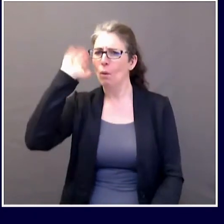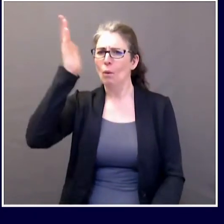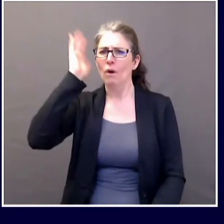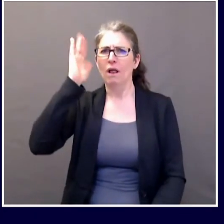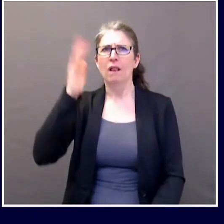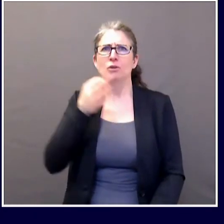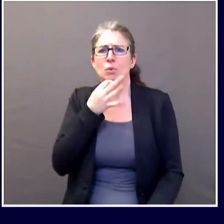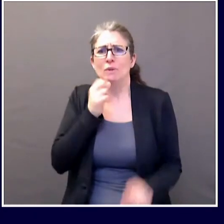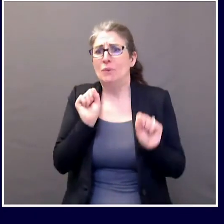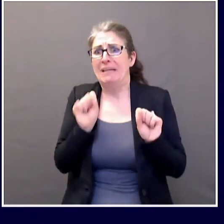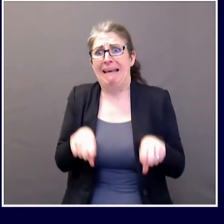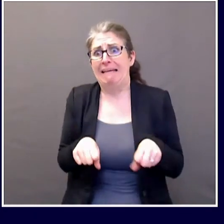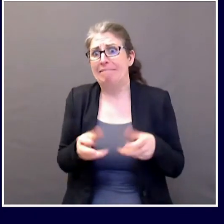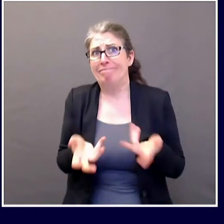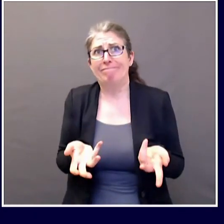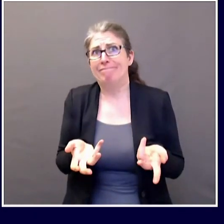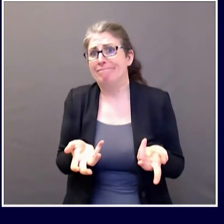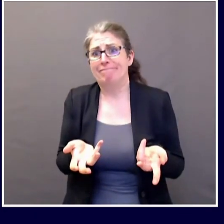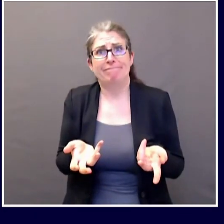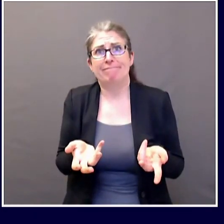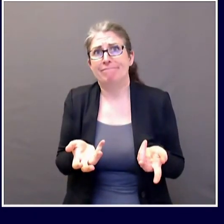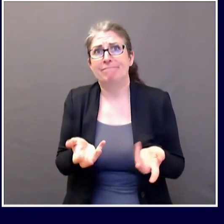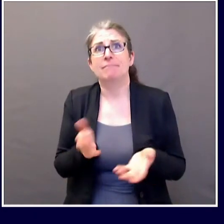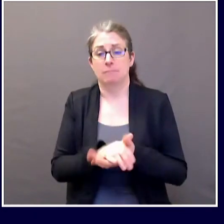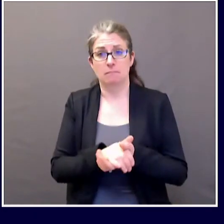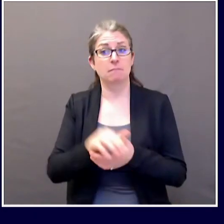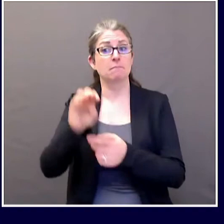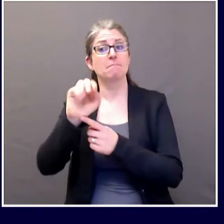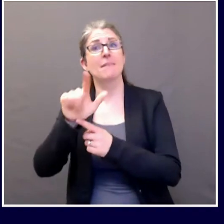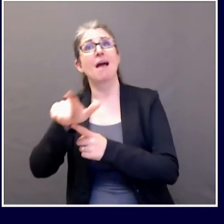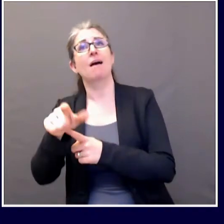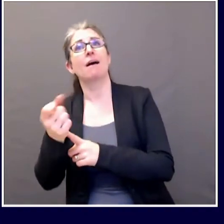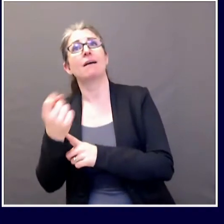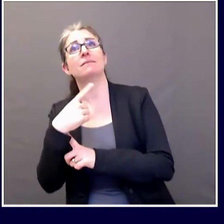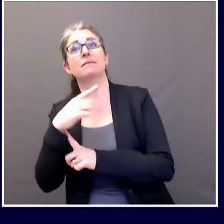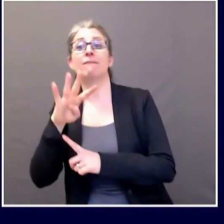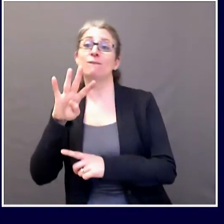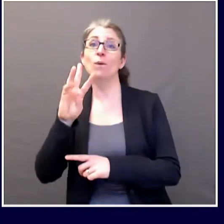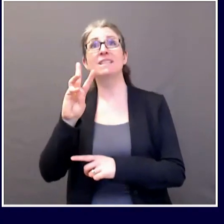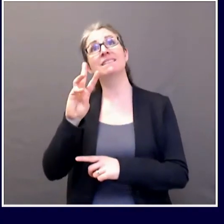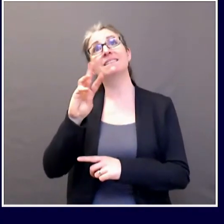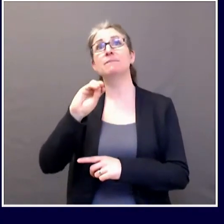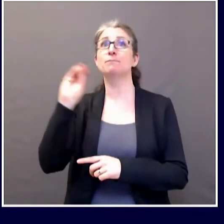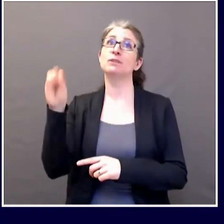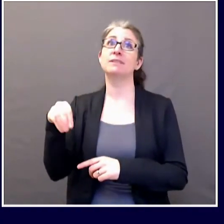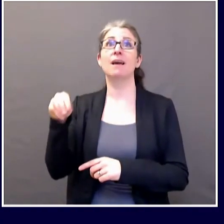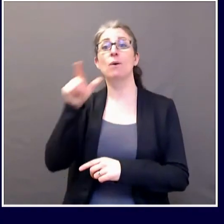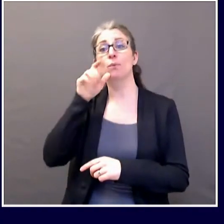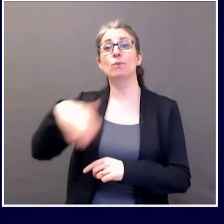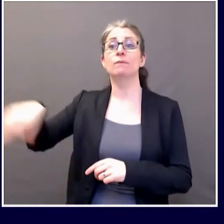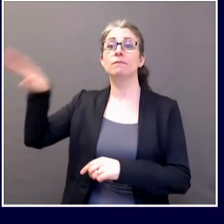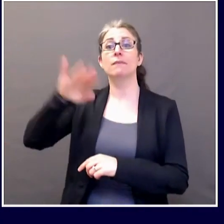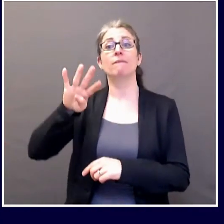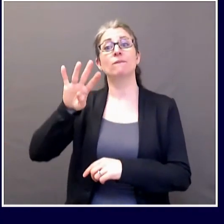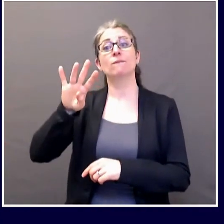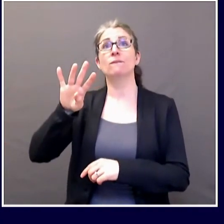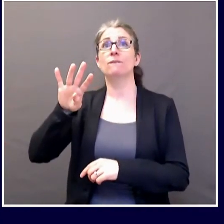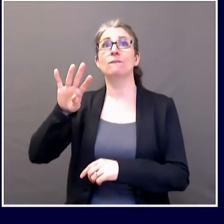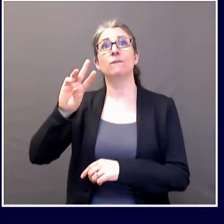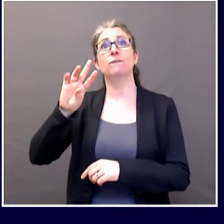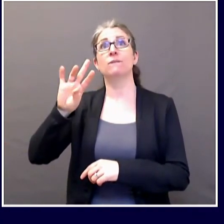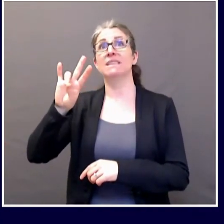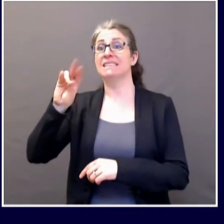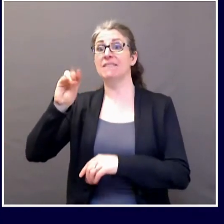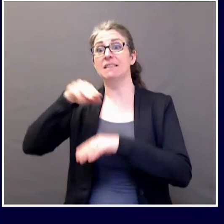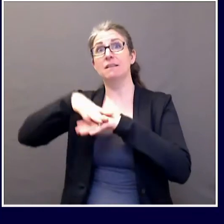getting their first doses. We haven't taken an approach that says 100% of people 70 and over necessarily